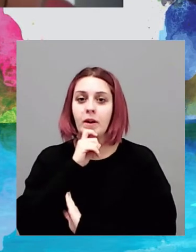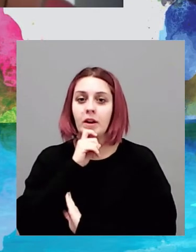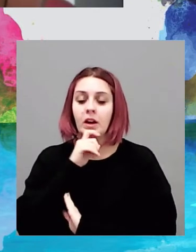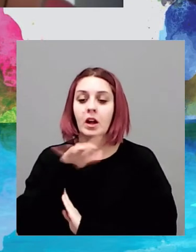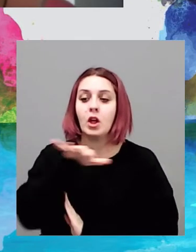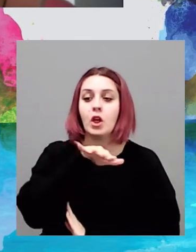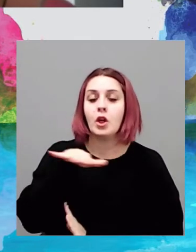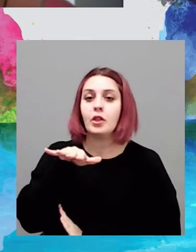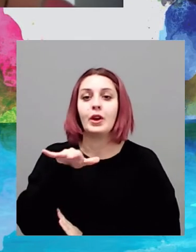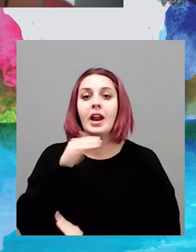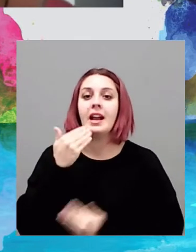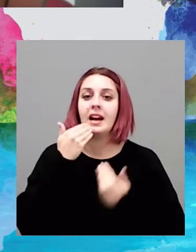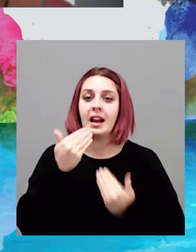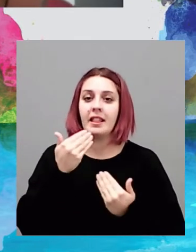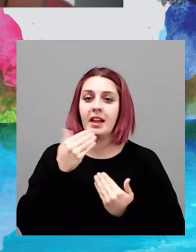a travel